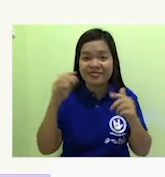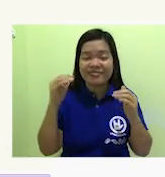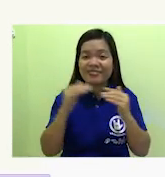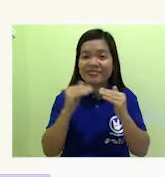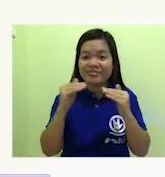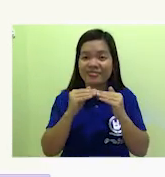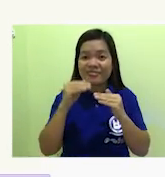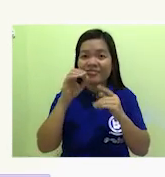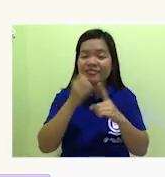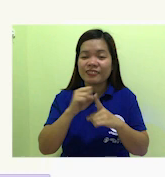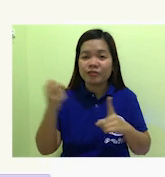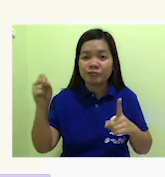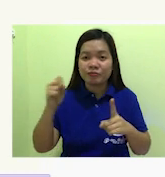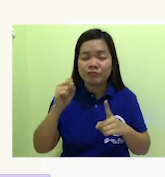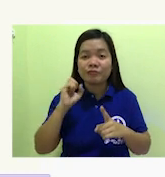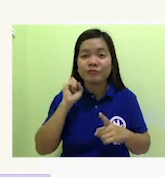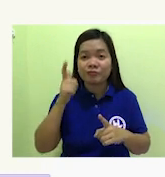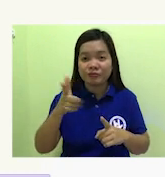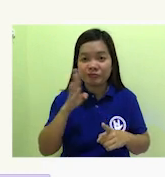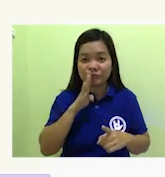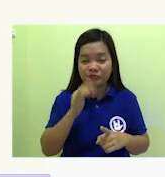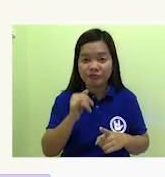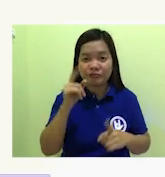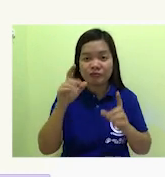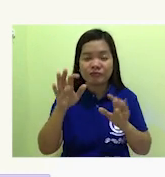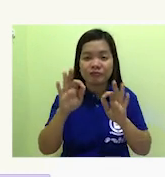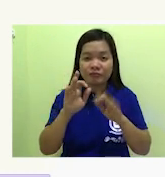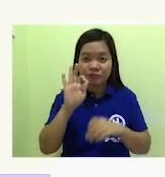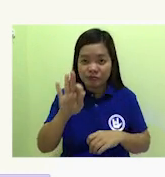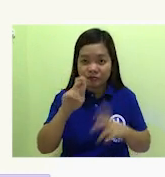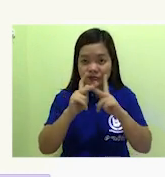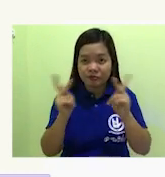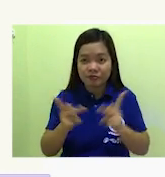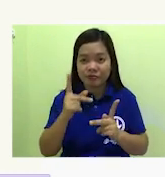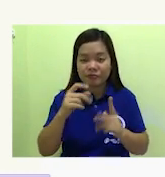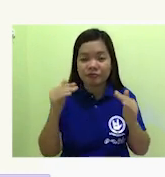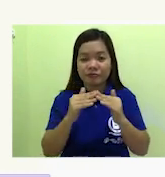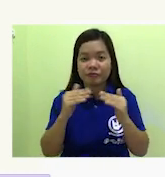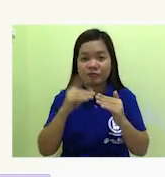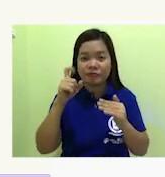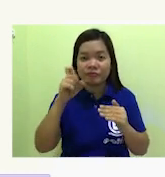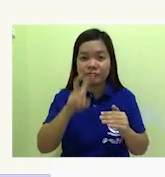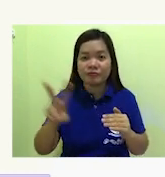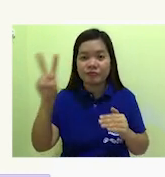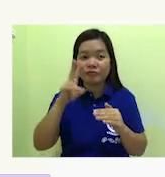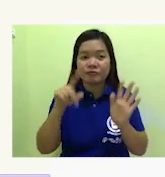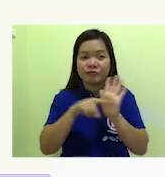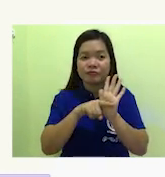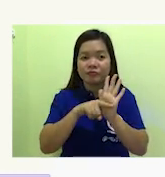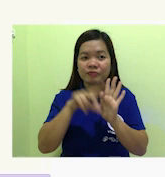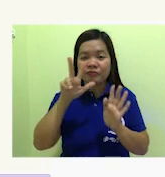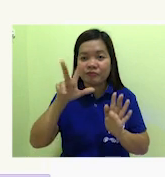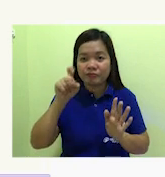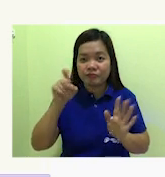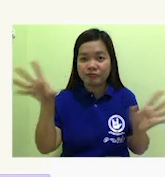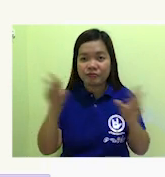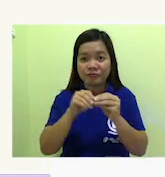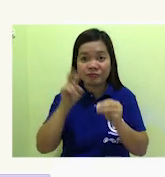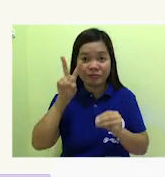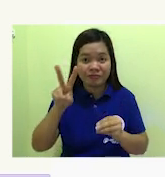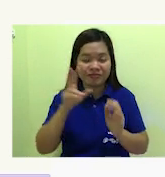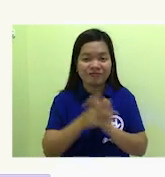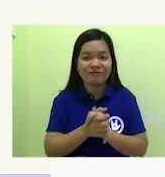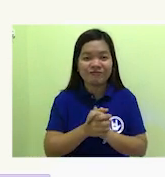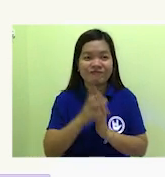the equation of quadratic function will be f of x equals x squared minus